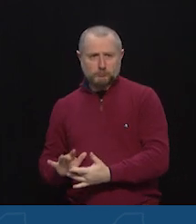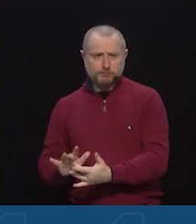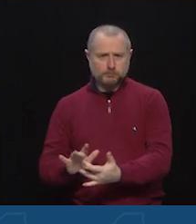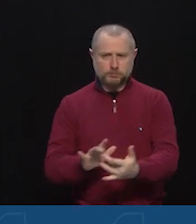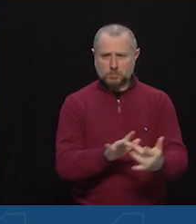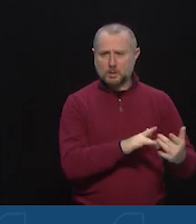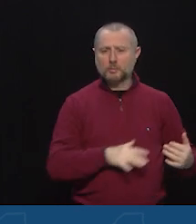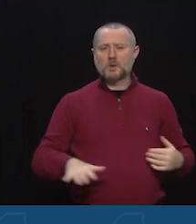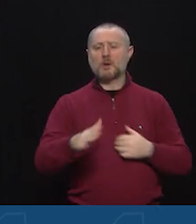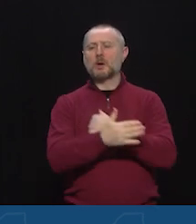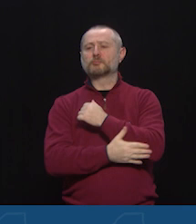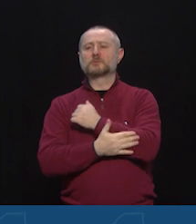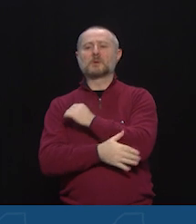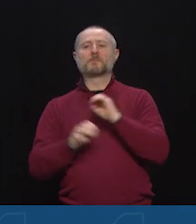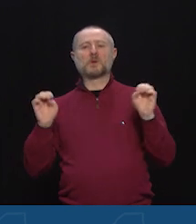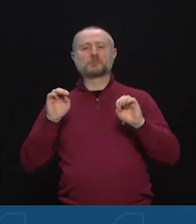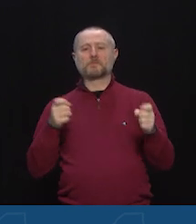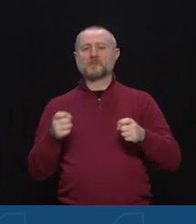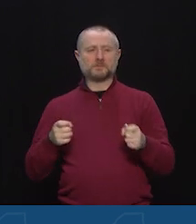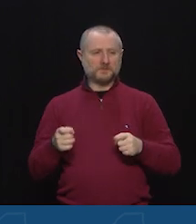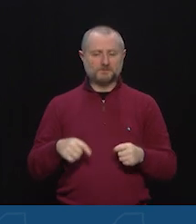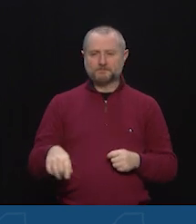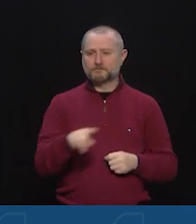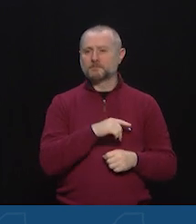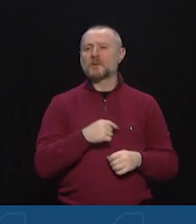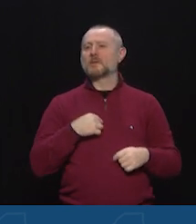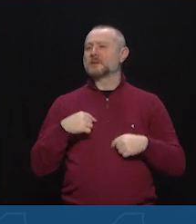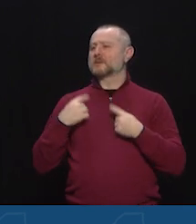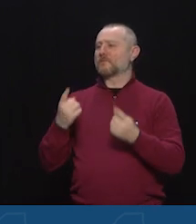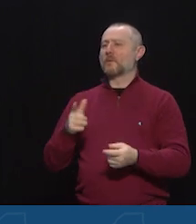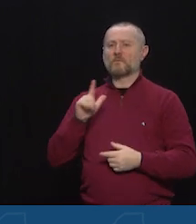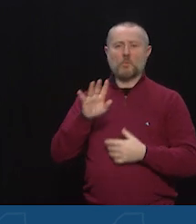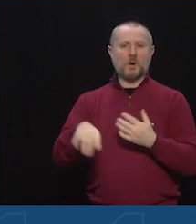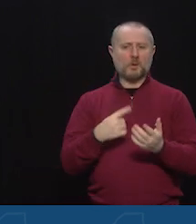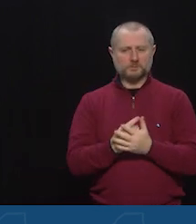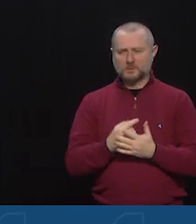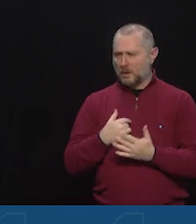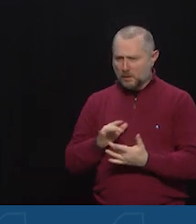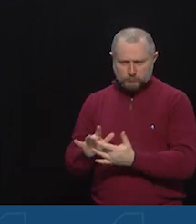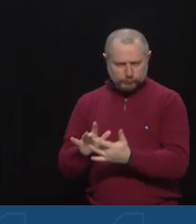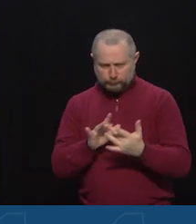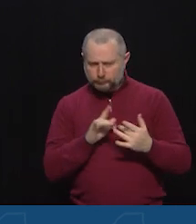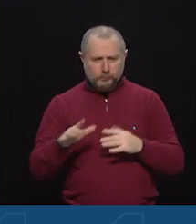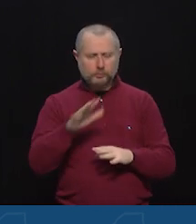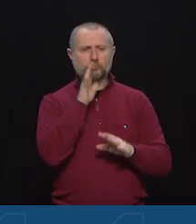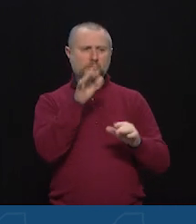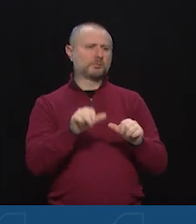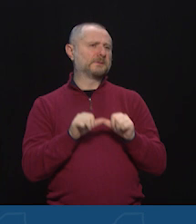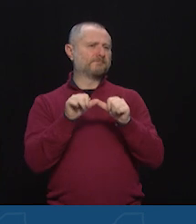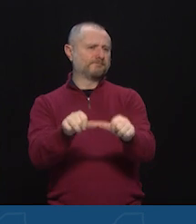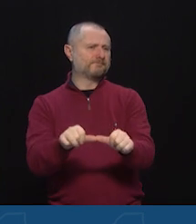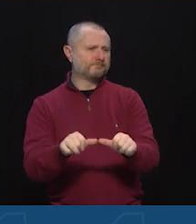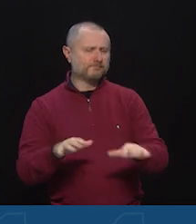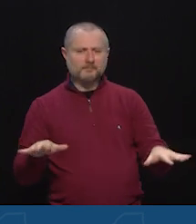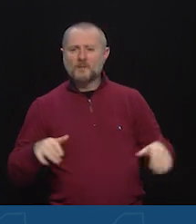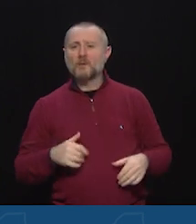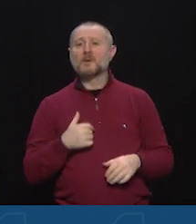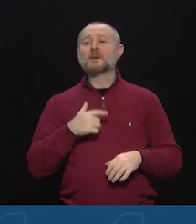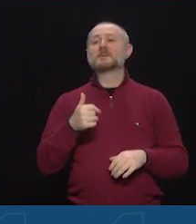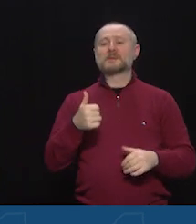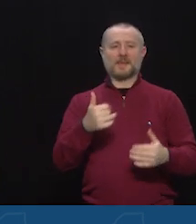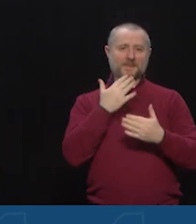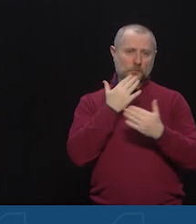the affected region over the last 24 hours, and we'll stay in touch to respond as needed over the course of the storm. Thank you.